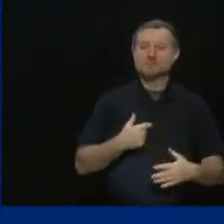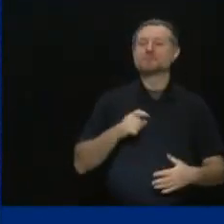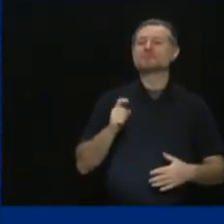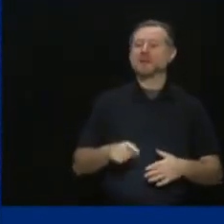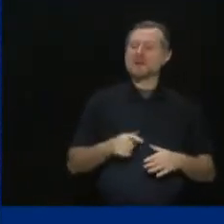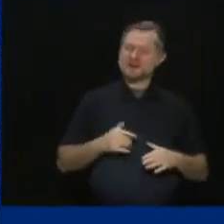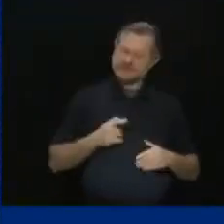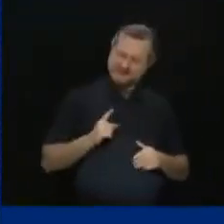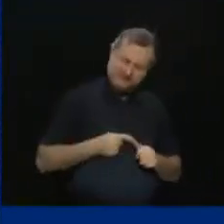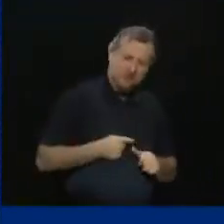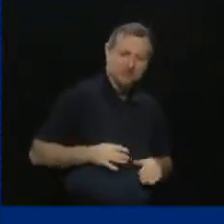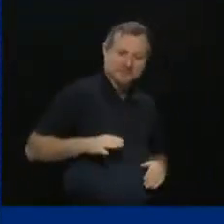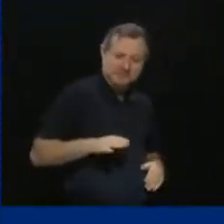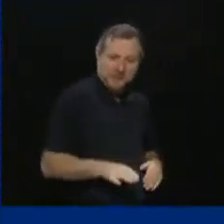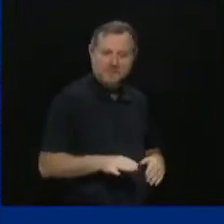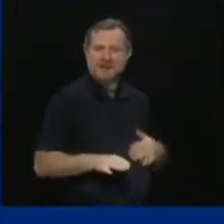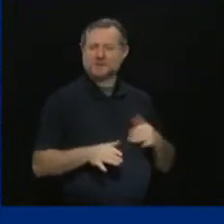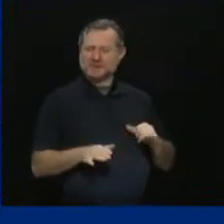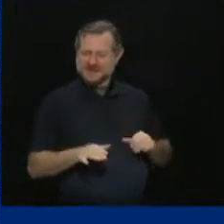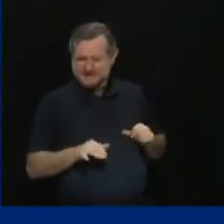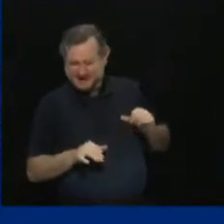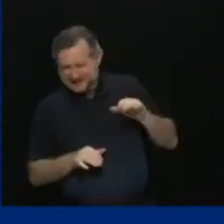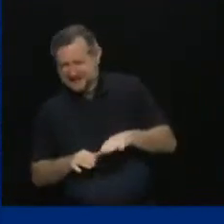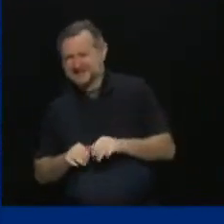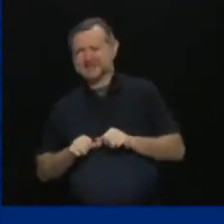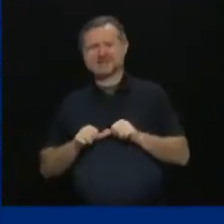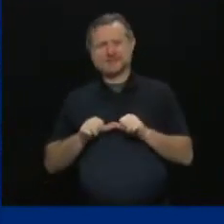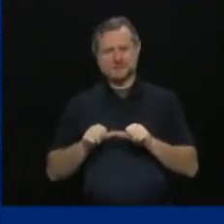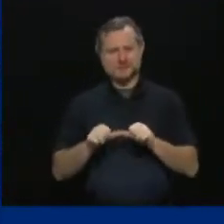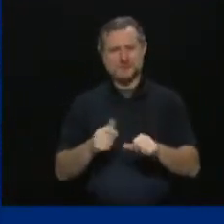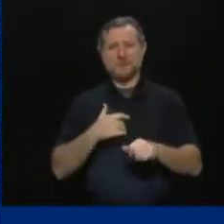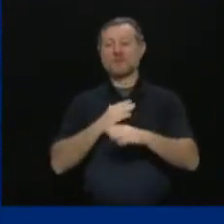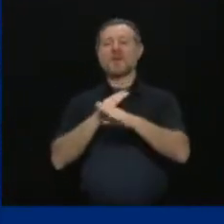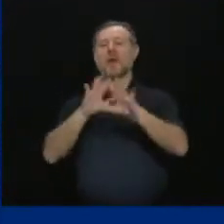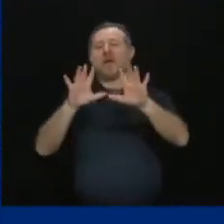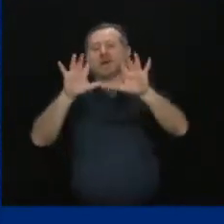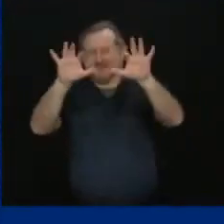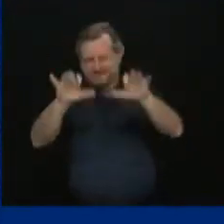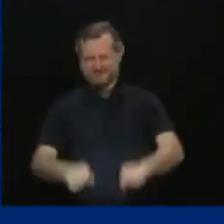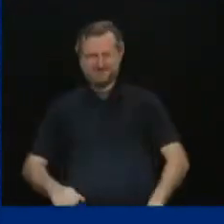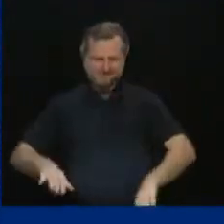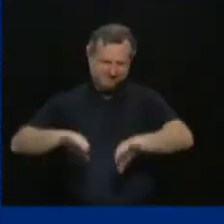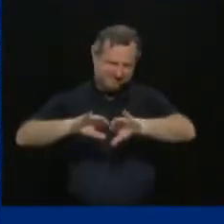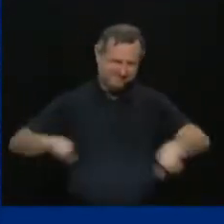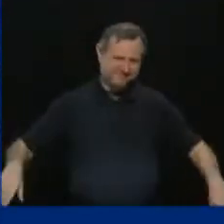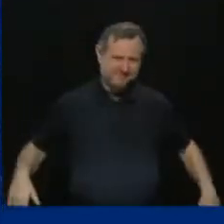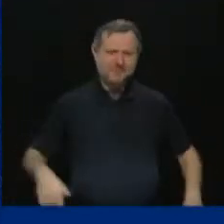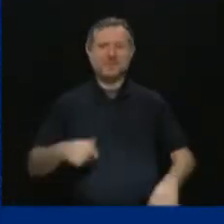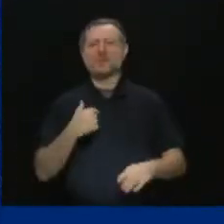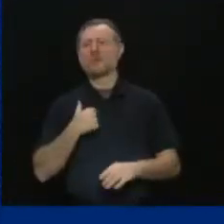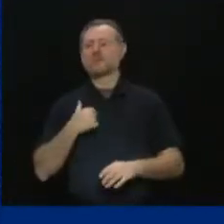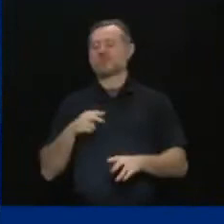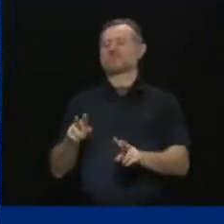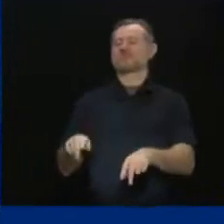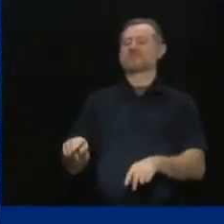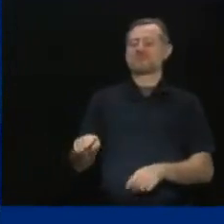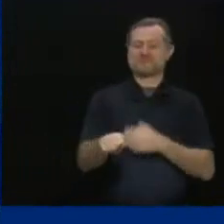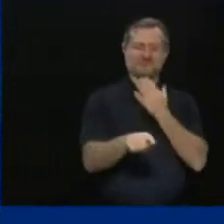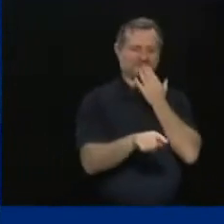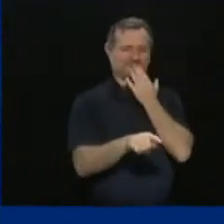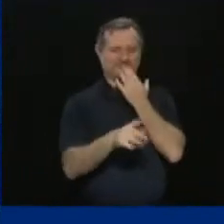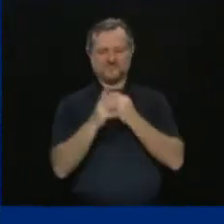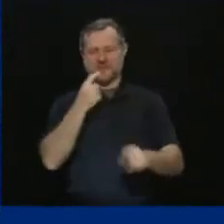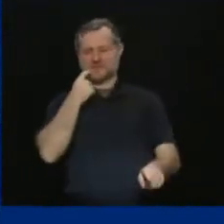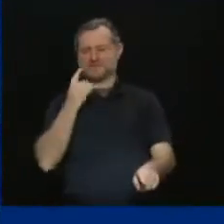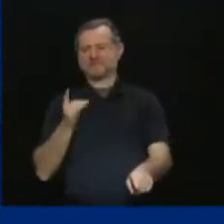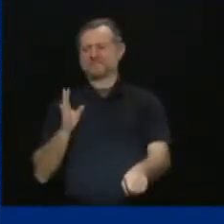work together to remove the barriers to treatment. We must reduce stigma around substance use disorder and opioid